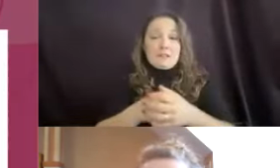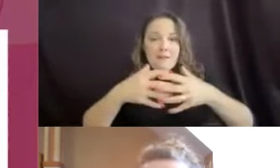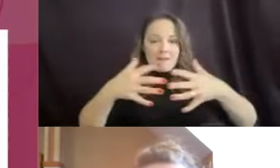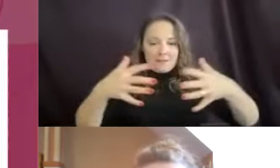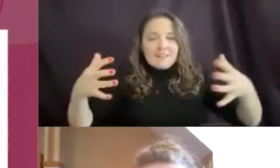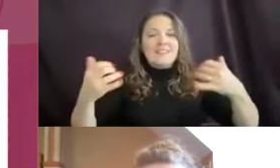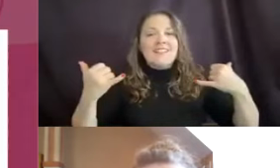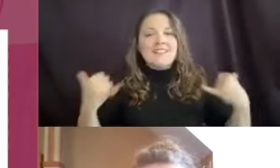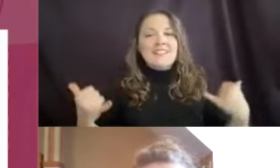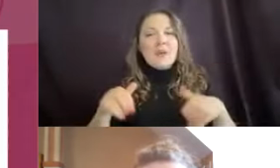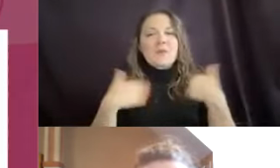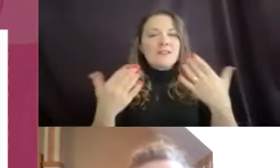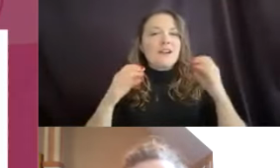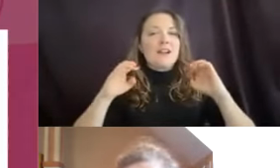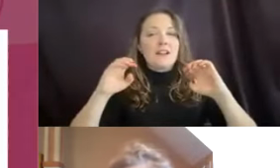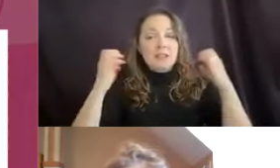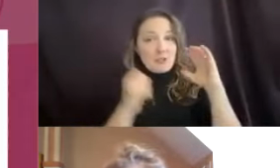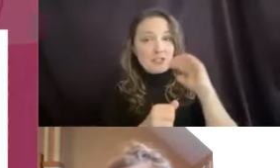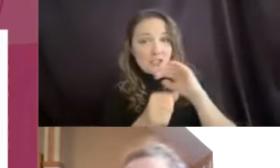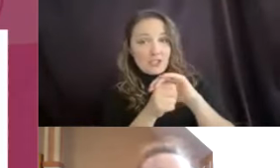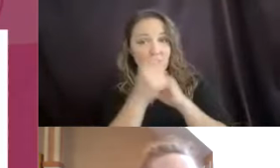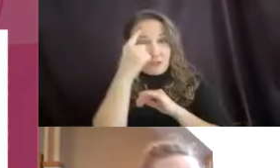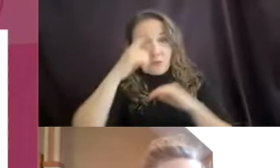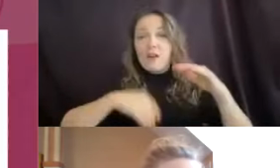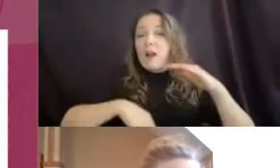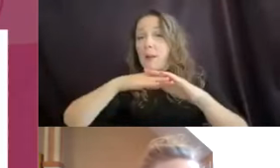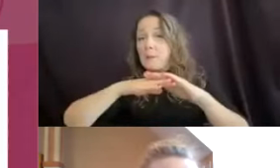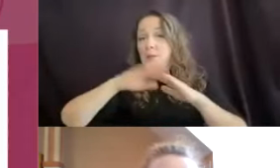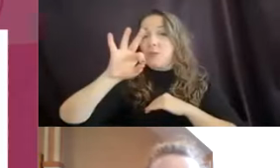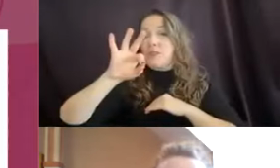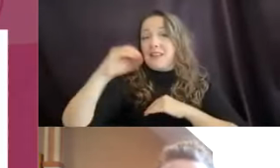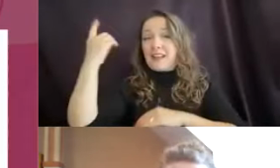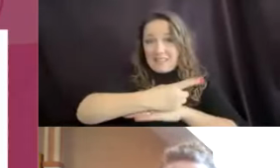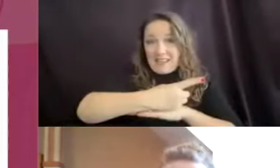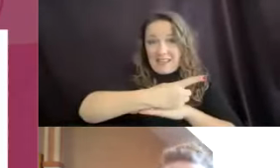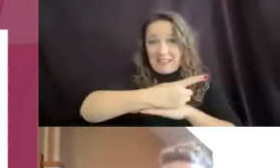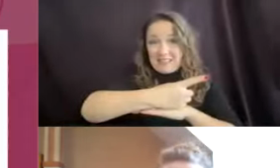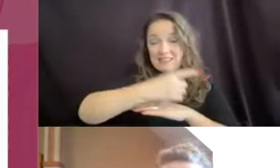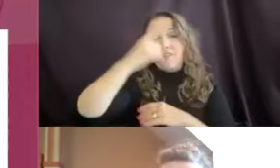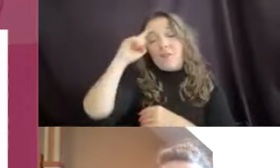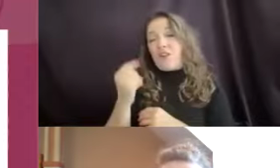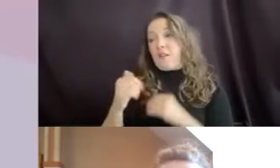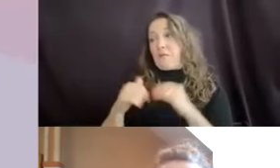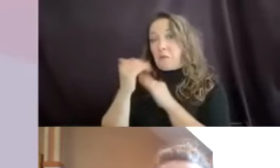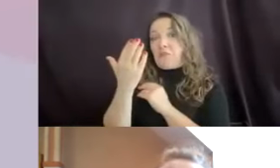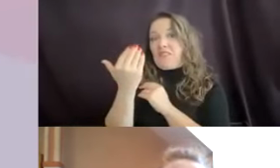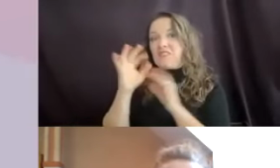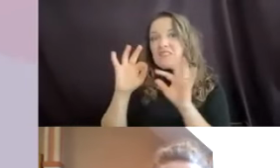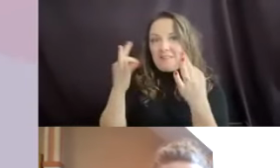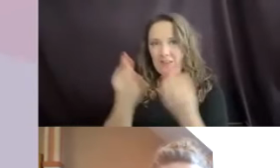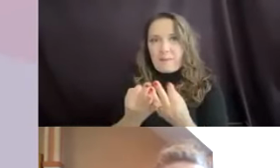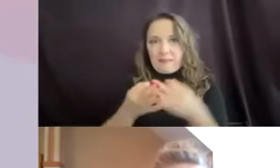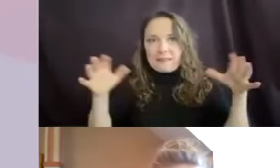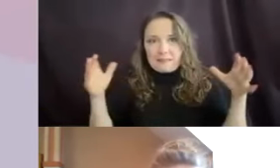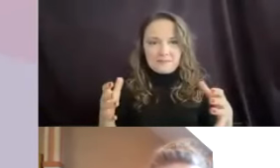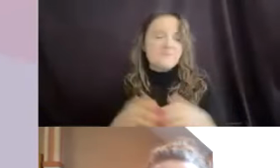provide emergency shelter for up to 90 days for up to 15 families at a time. You can learn more